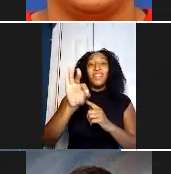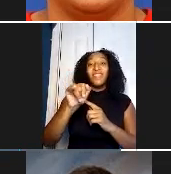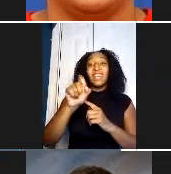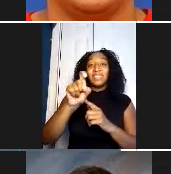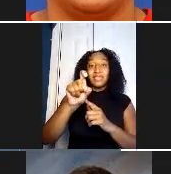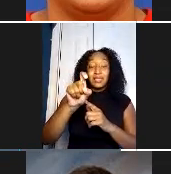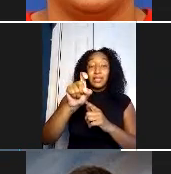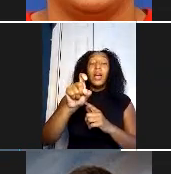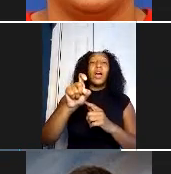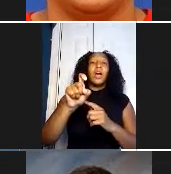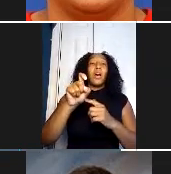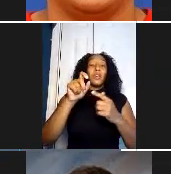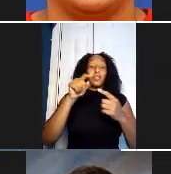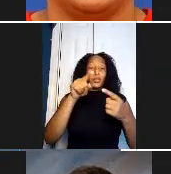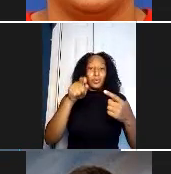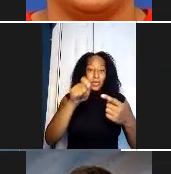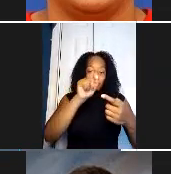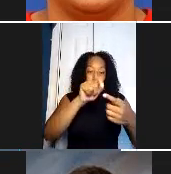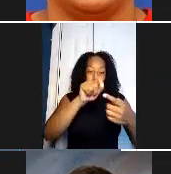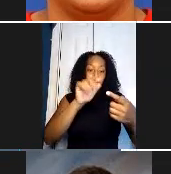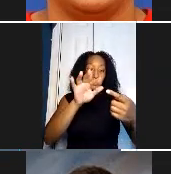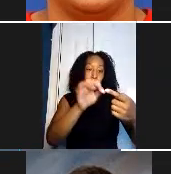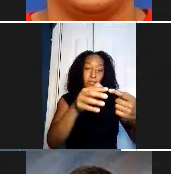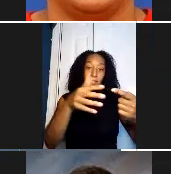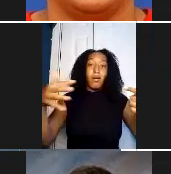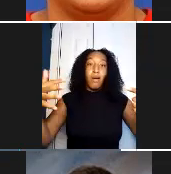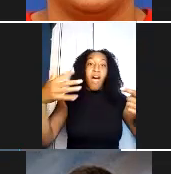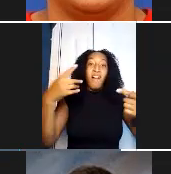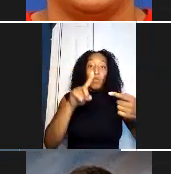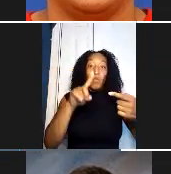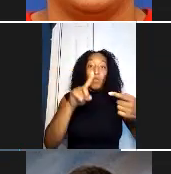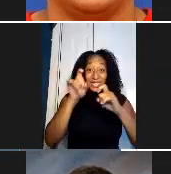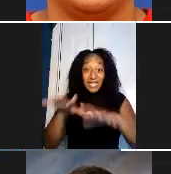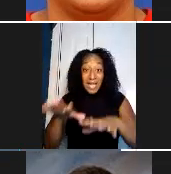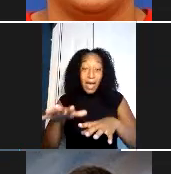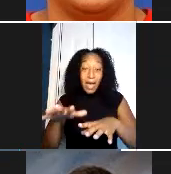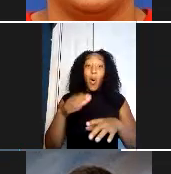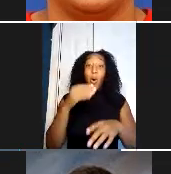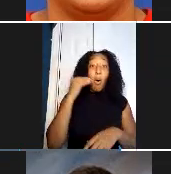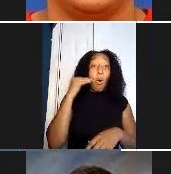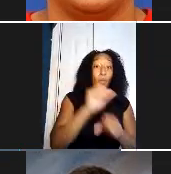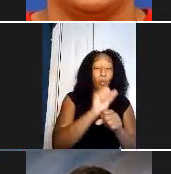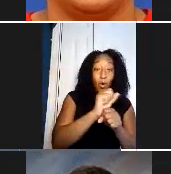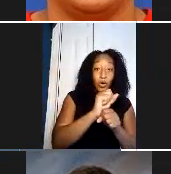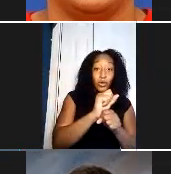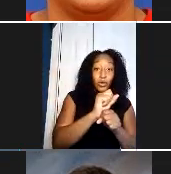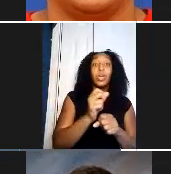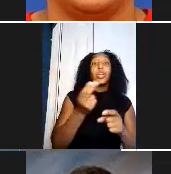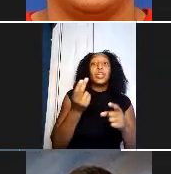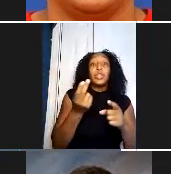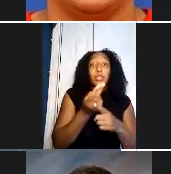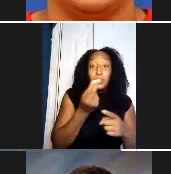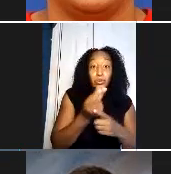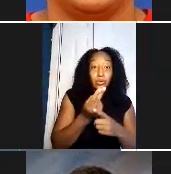assignment, use it. I don't want you memorizing anything, okay? So let's talk about